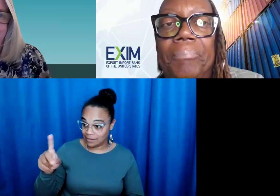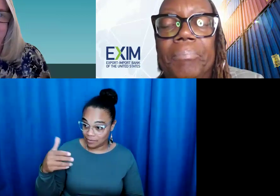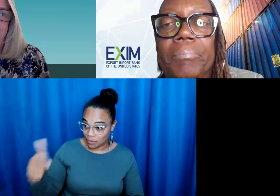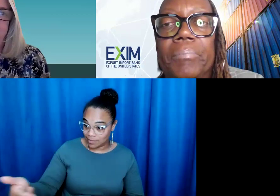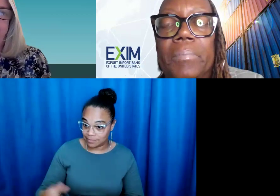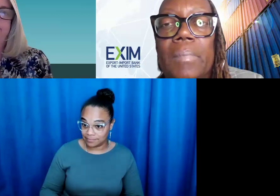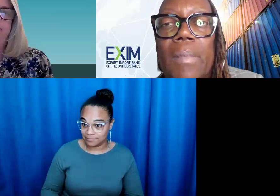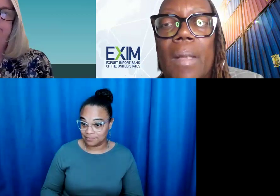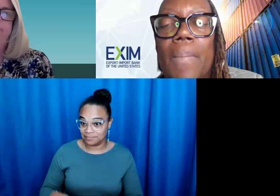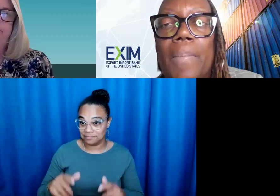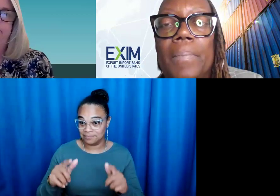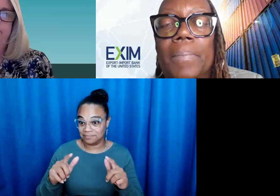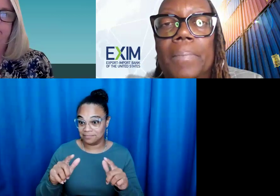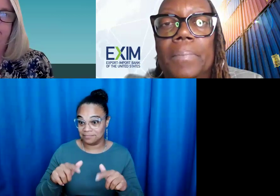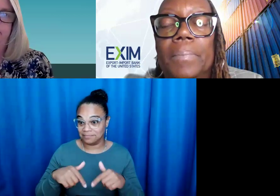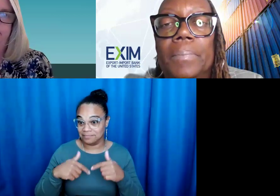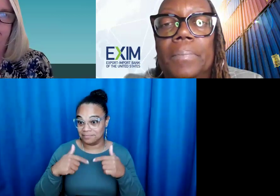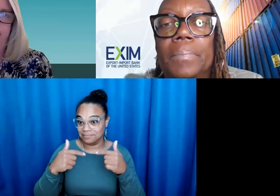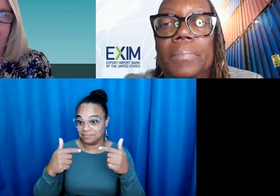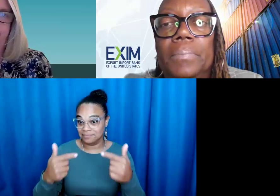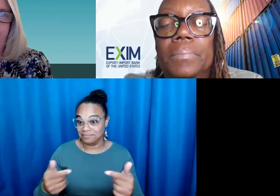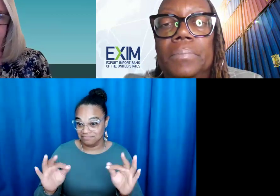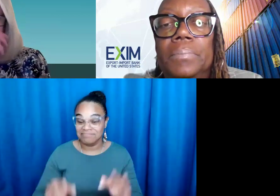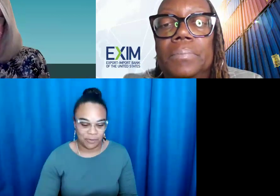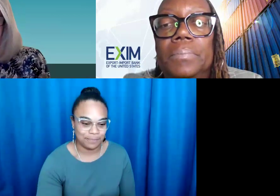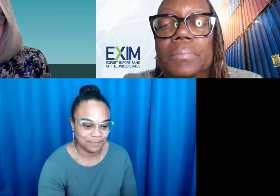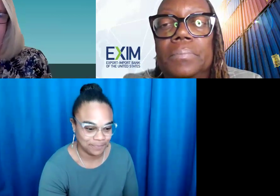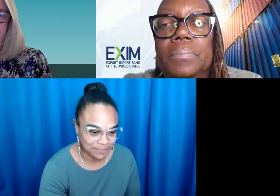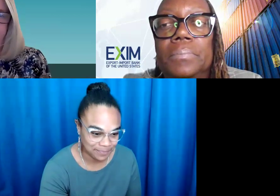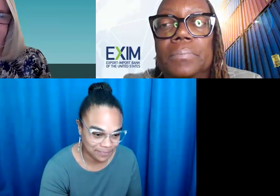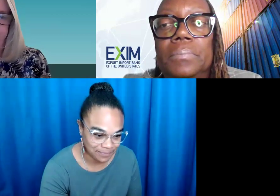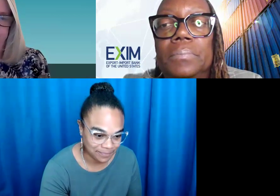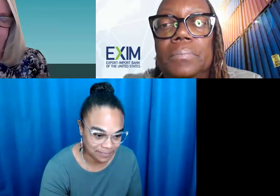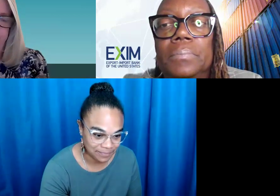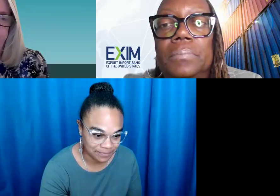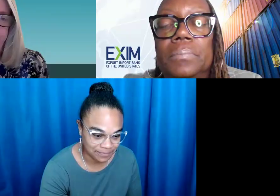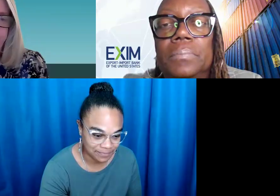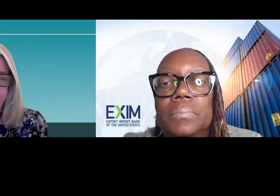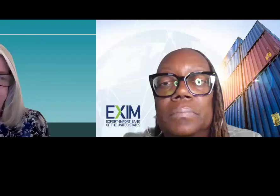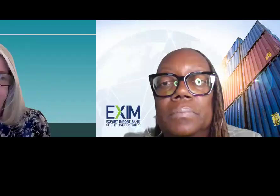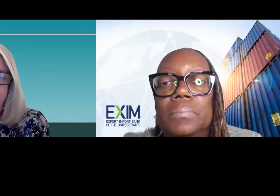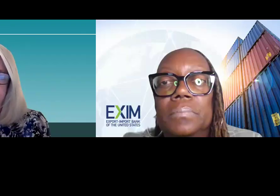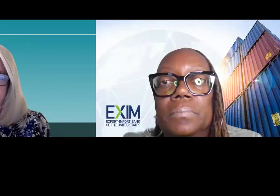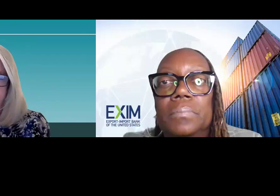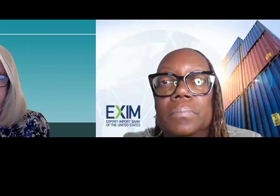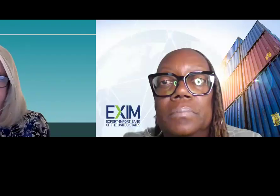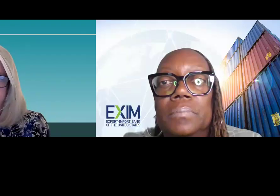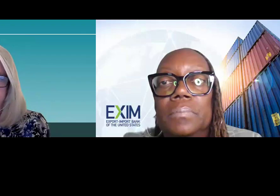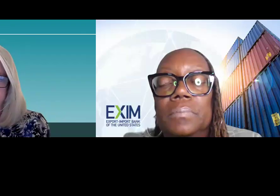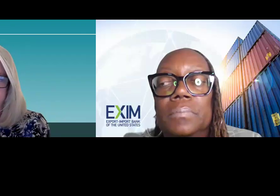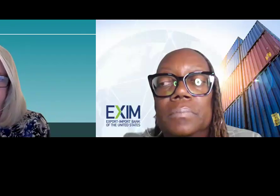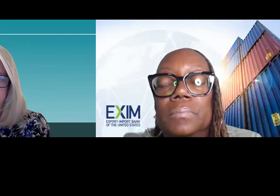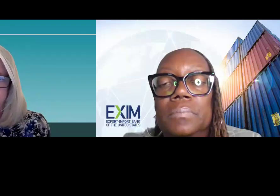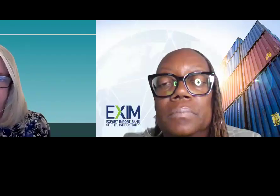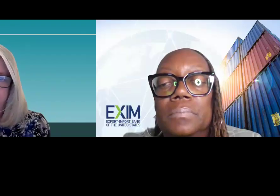So the thing about the lenders as part of the network is very similar to the SBA. And with SBA guarantees, any